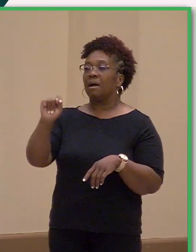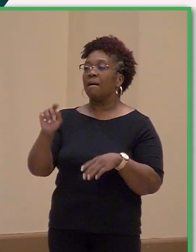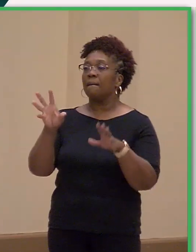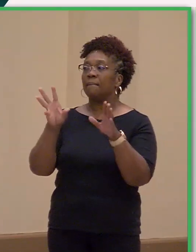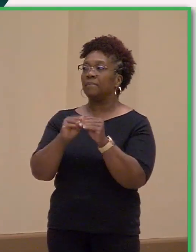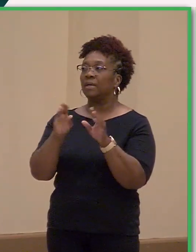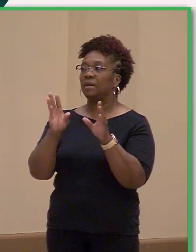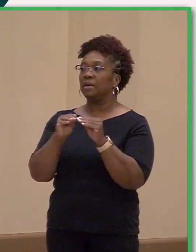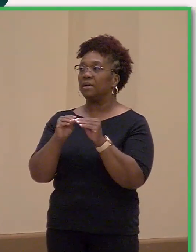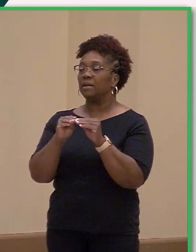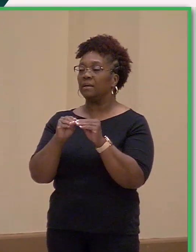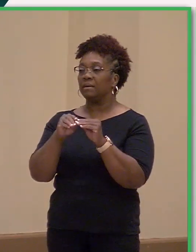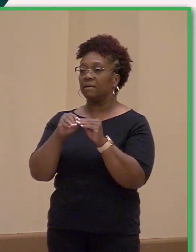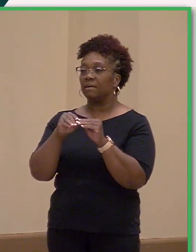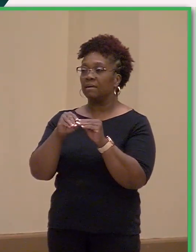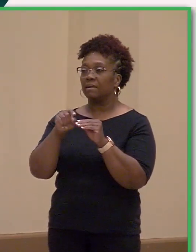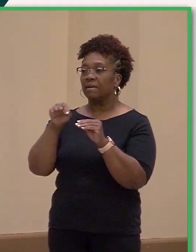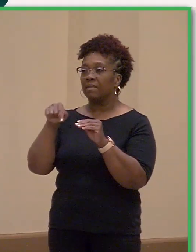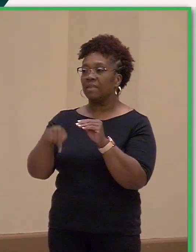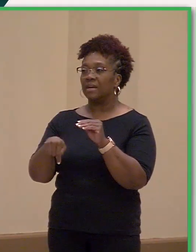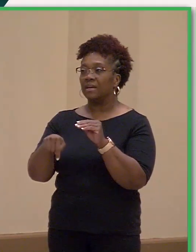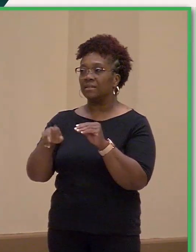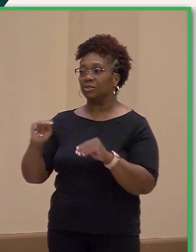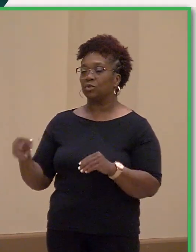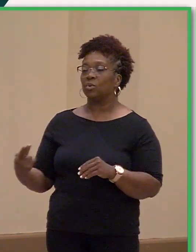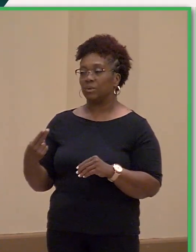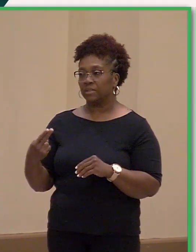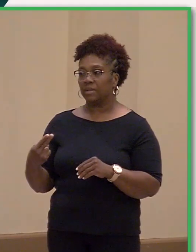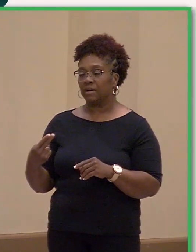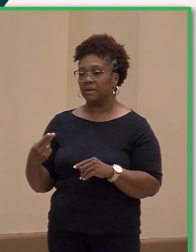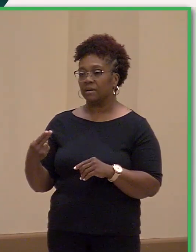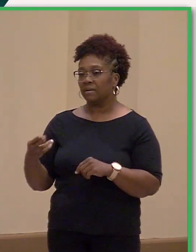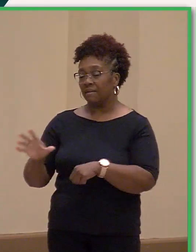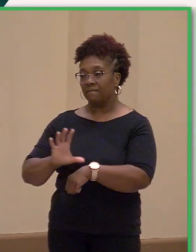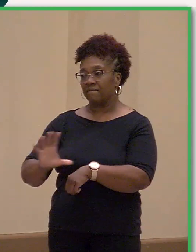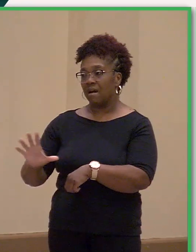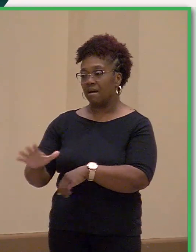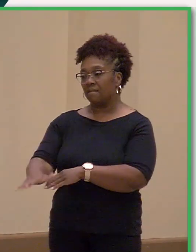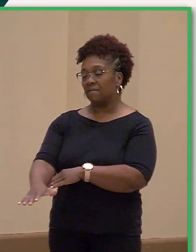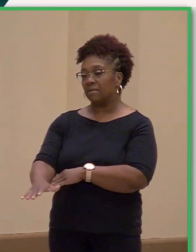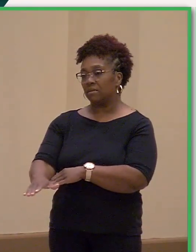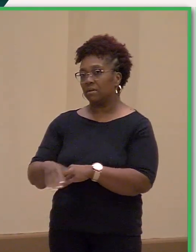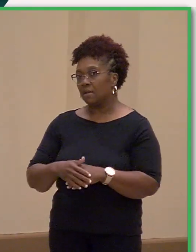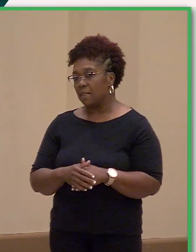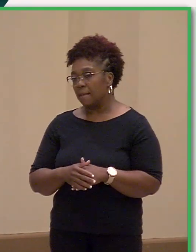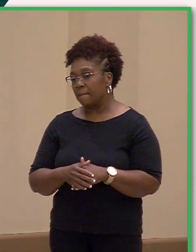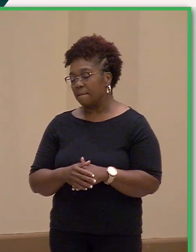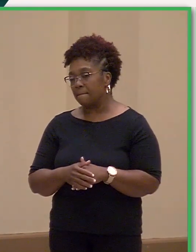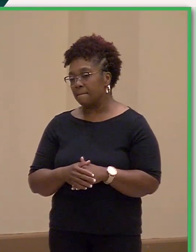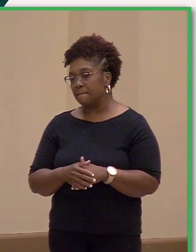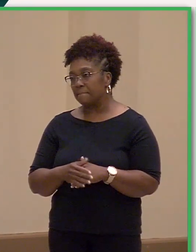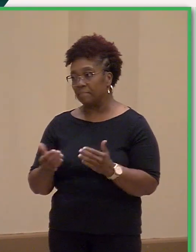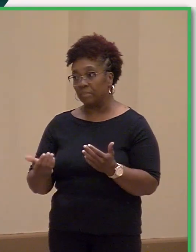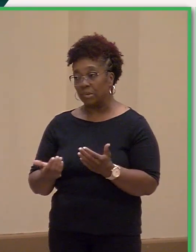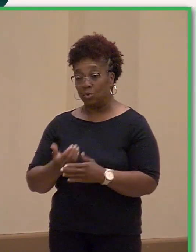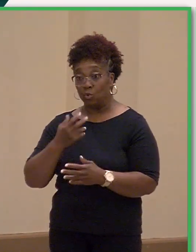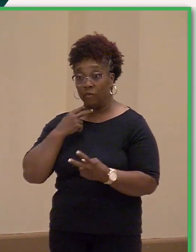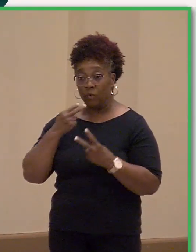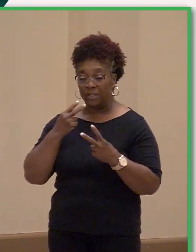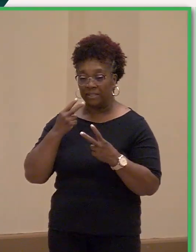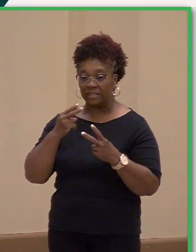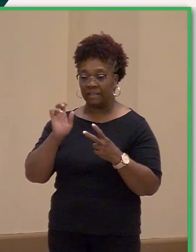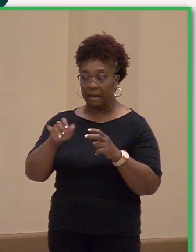meeting this Thursday at 5 p.m. And when there's new voices, they listen.